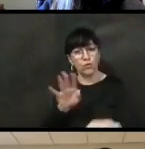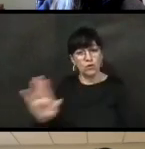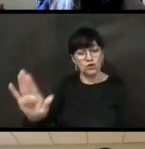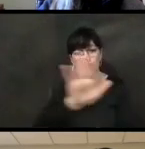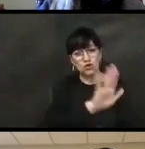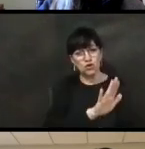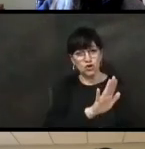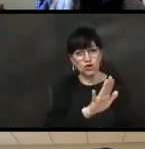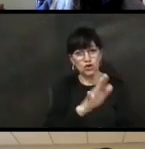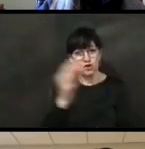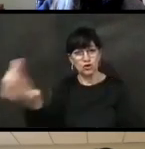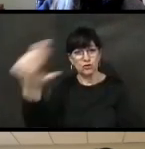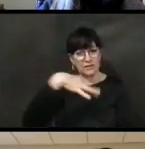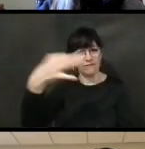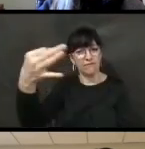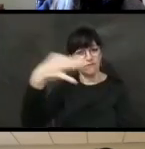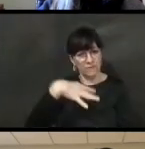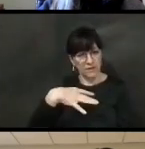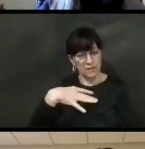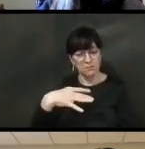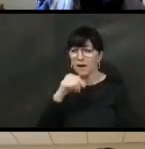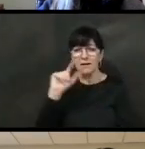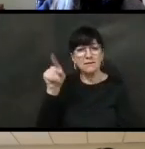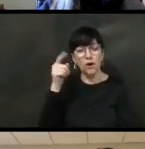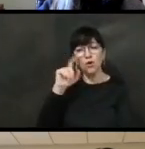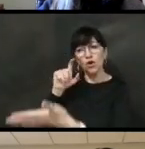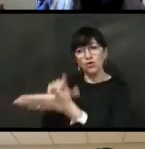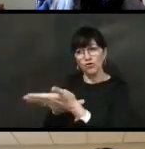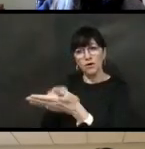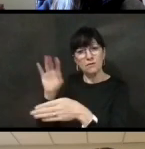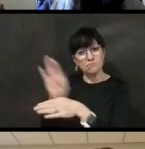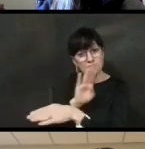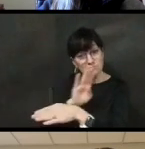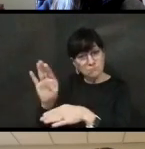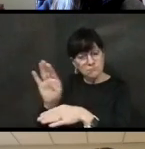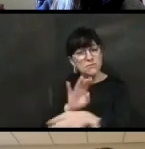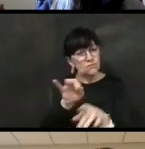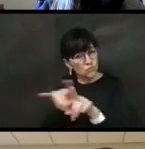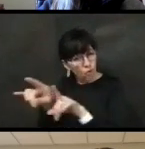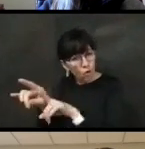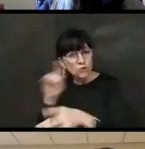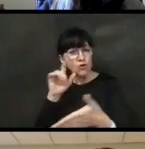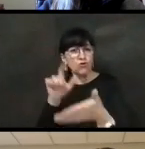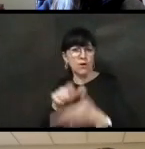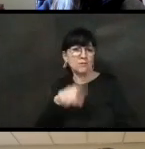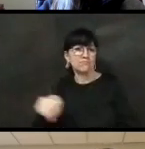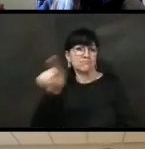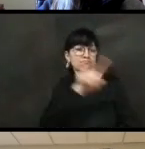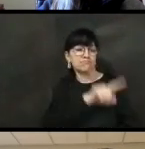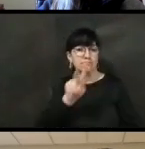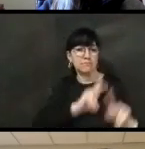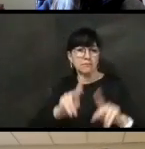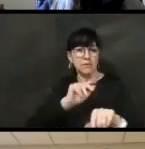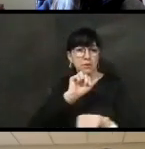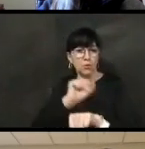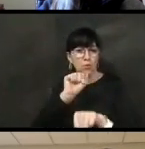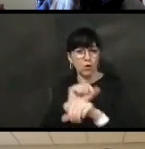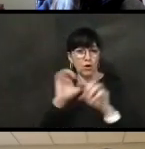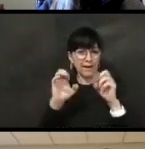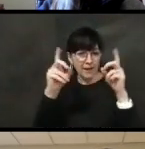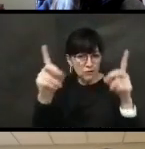we recognize that's not only business, but also those of you in education and healthcare. Please feel free. It's really